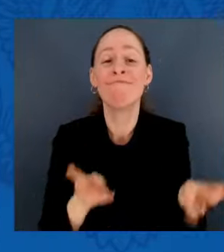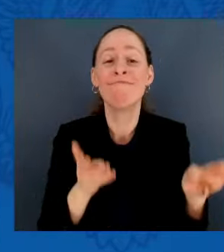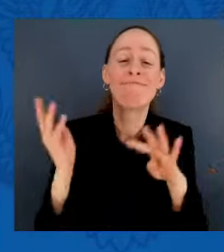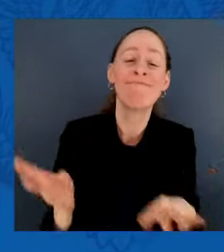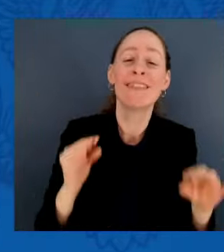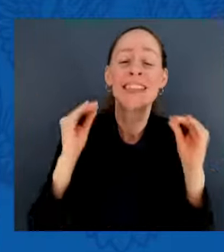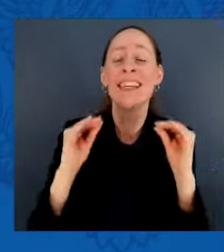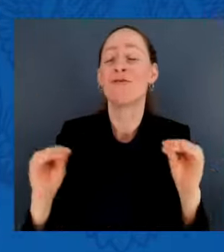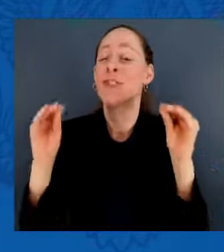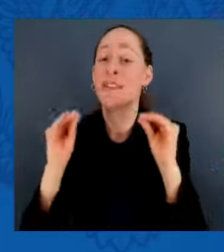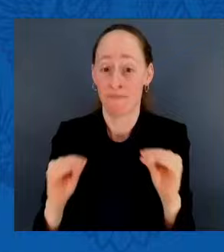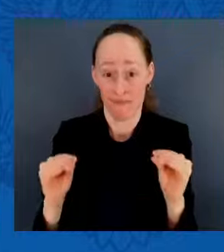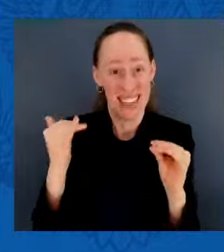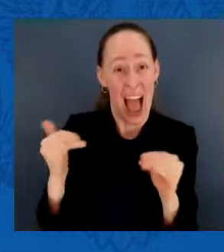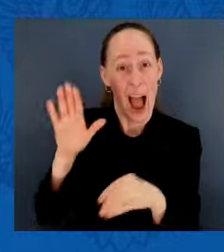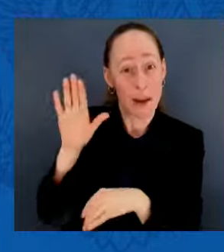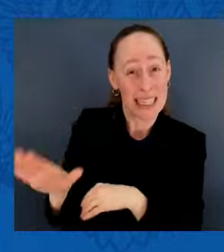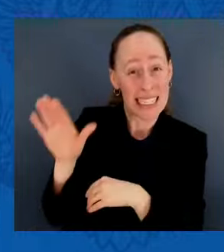college.